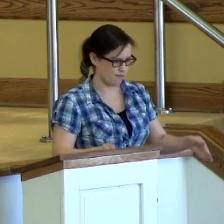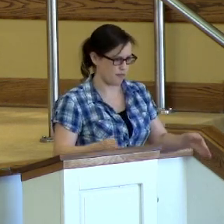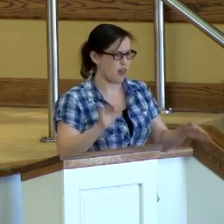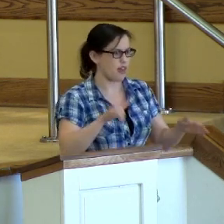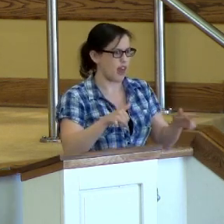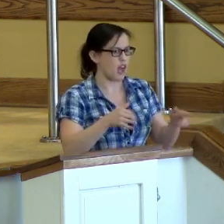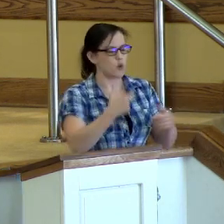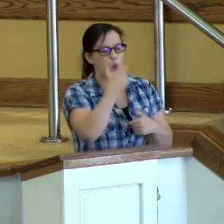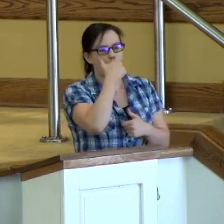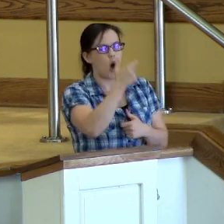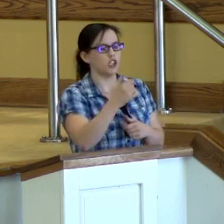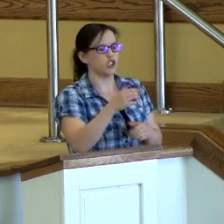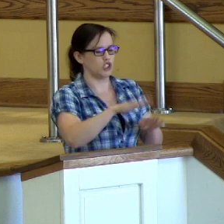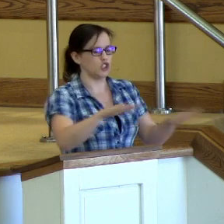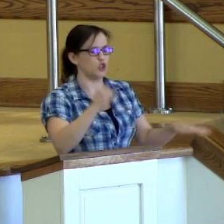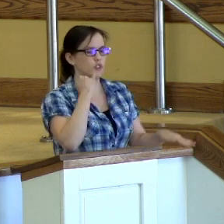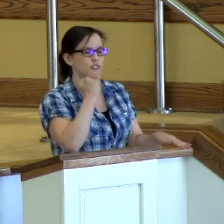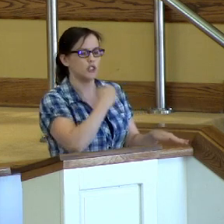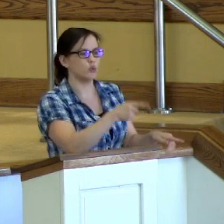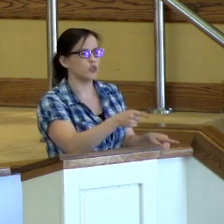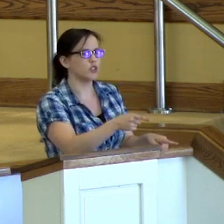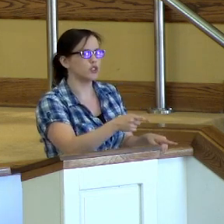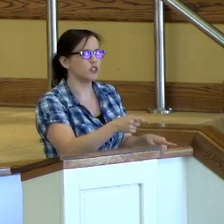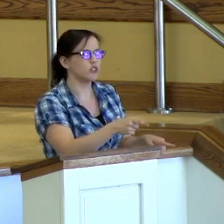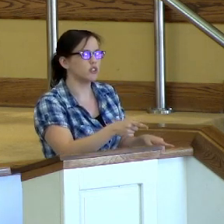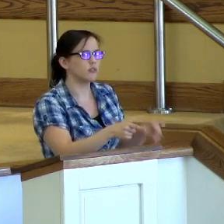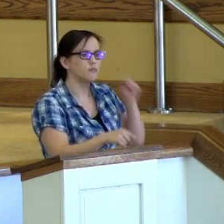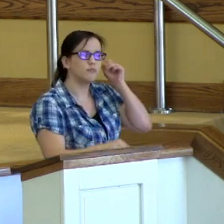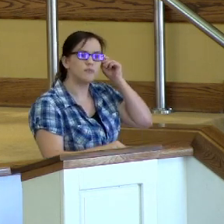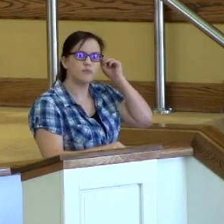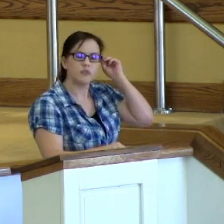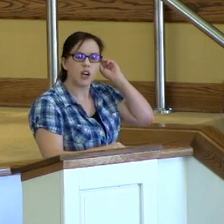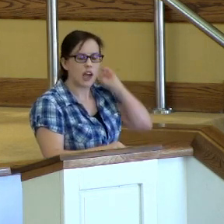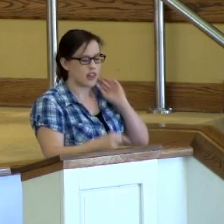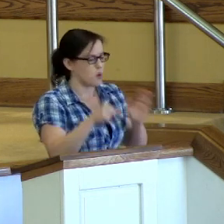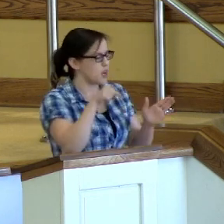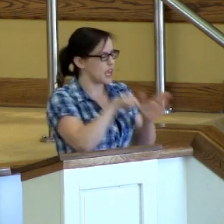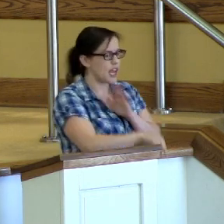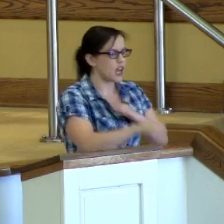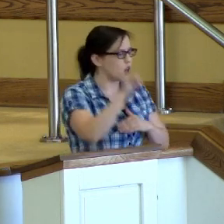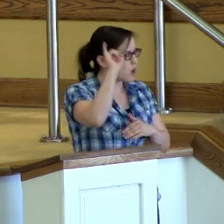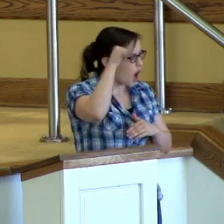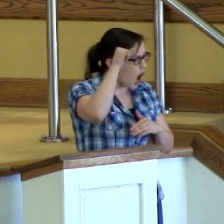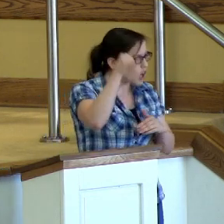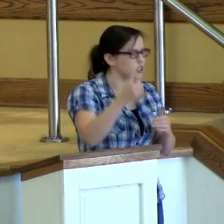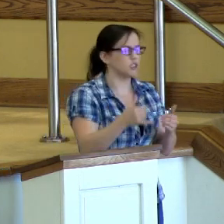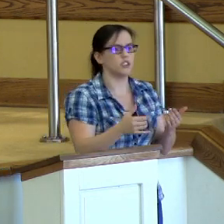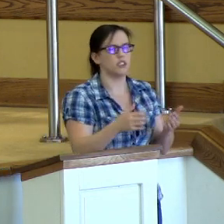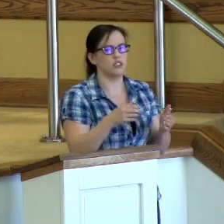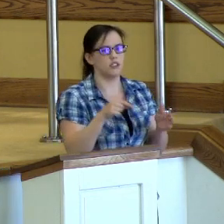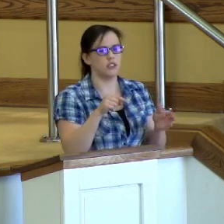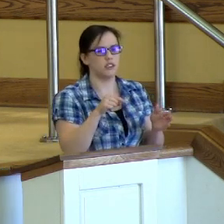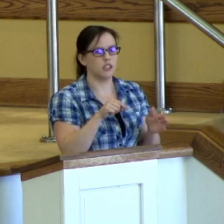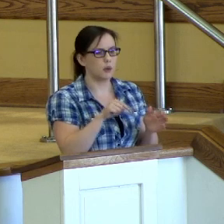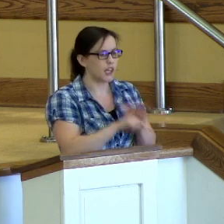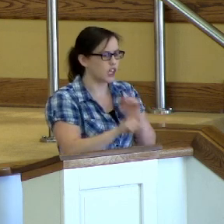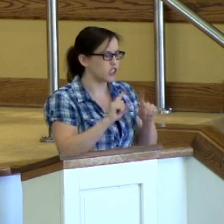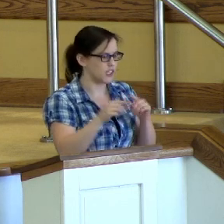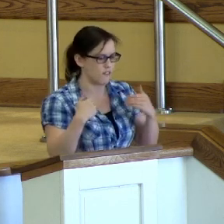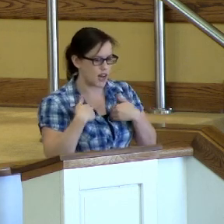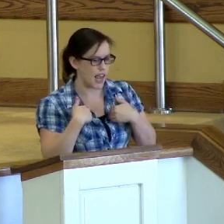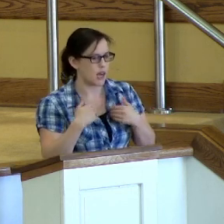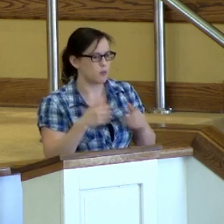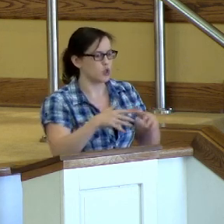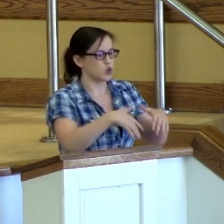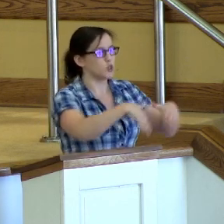of Israel. And every time he'd go out, he'd say, you slain seven oxen. You keep doing this stuff. You keep making all these sacrifices, do all this